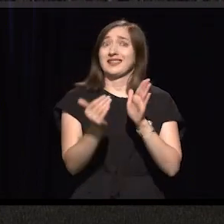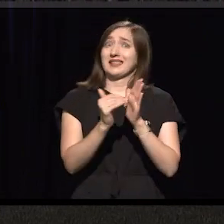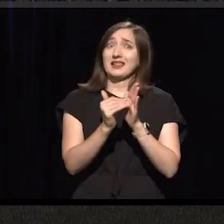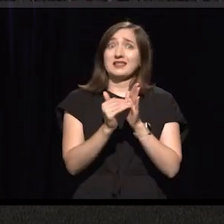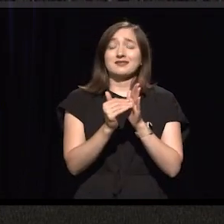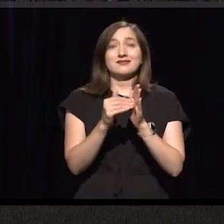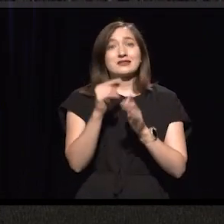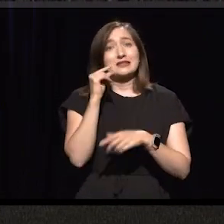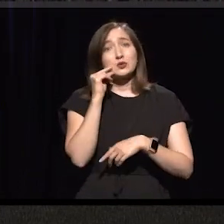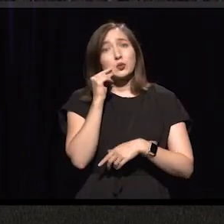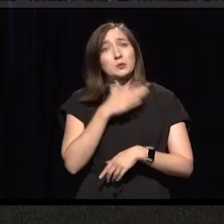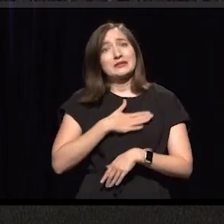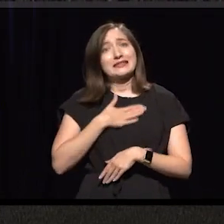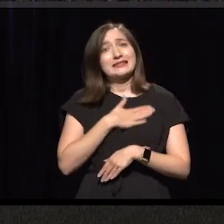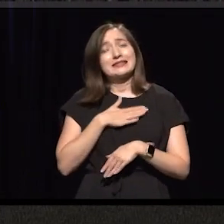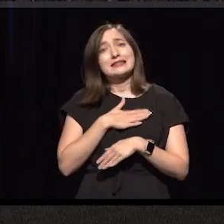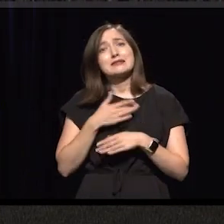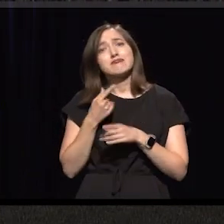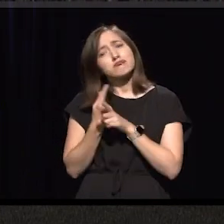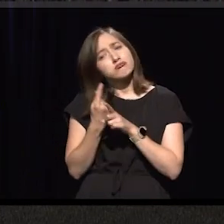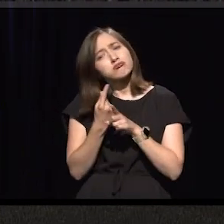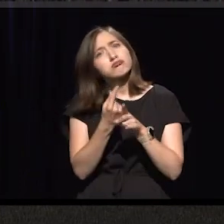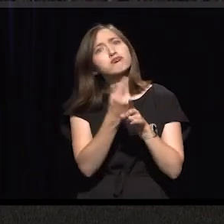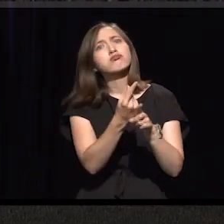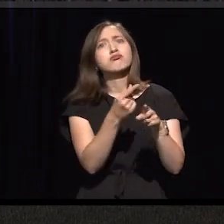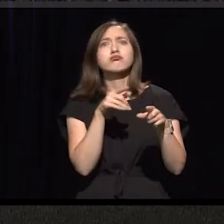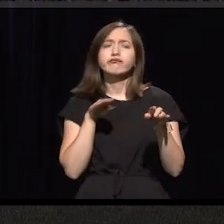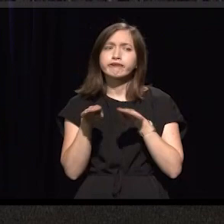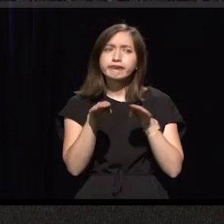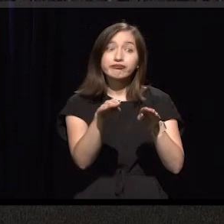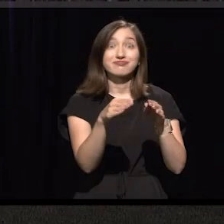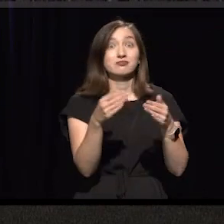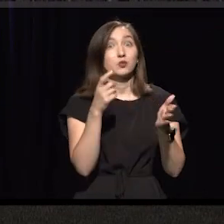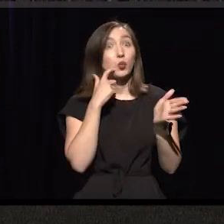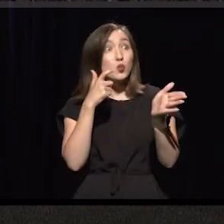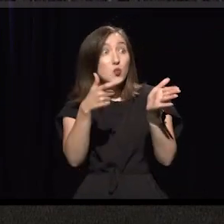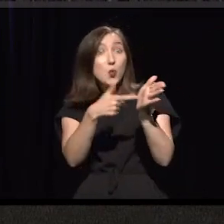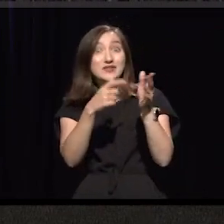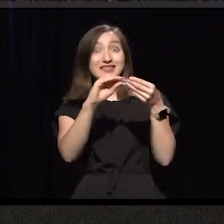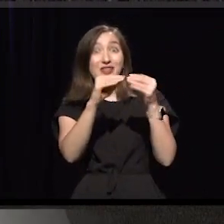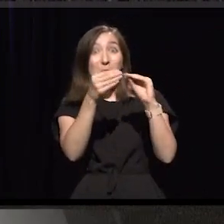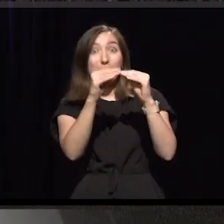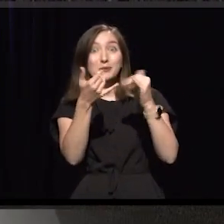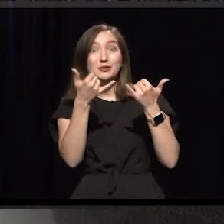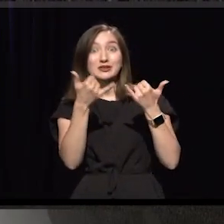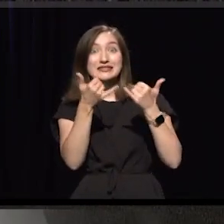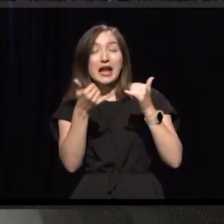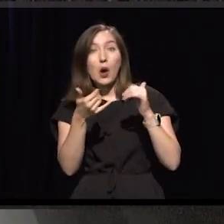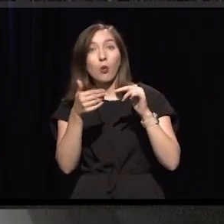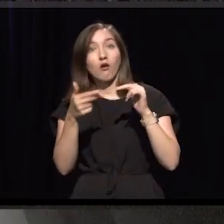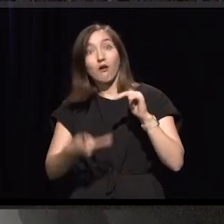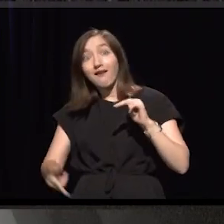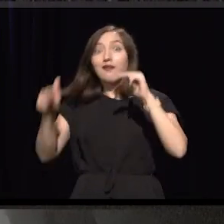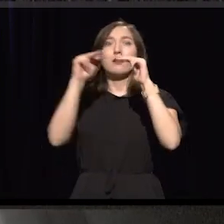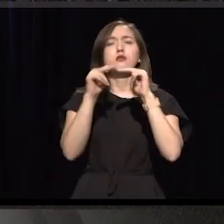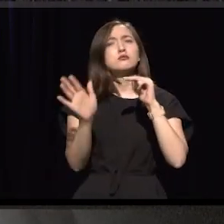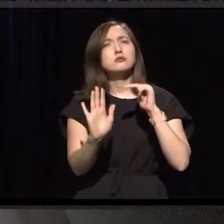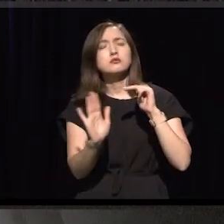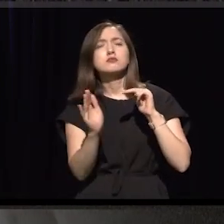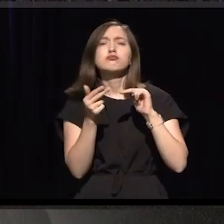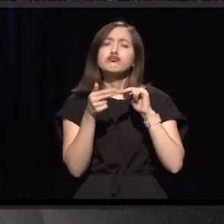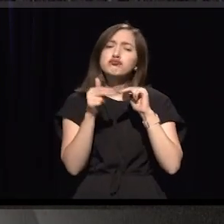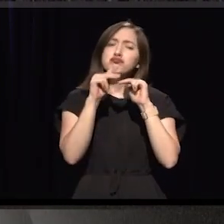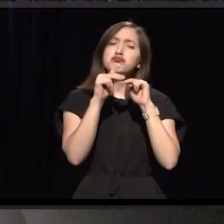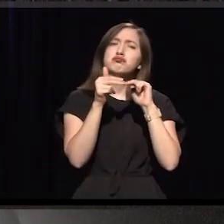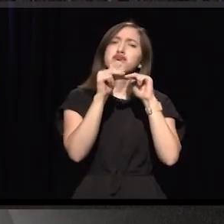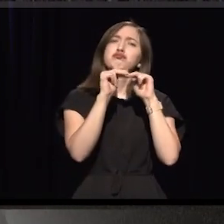hard work. We are beginning to see some break in the data in a good way, and we need to keep that going because it's just not going to go down as fast as